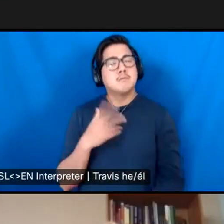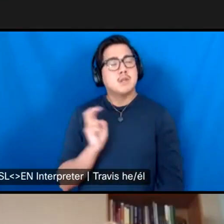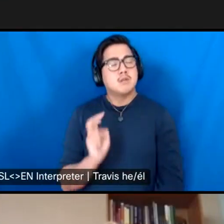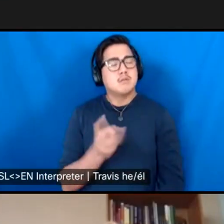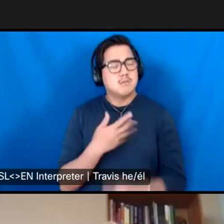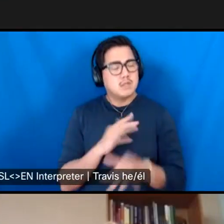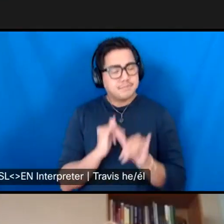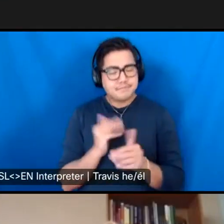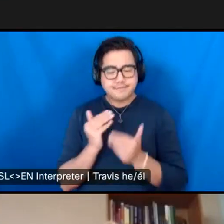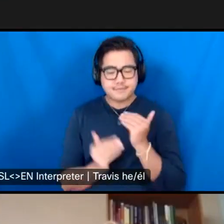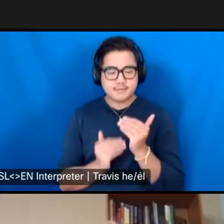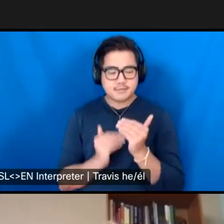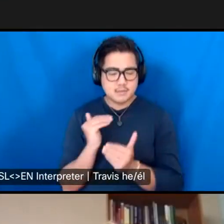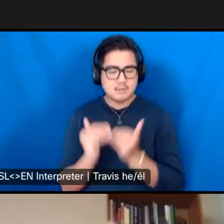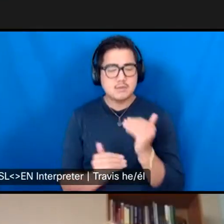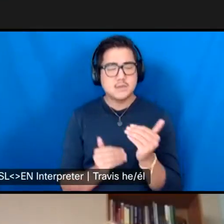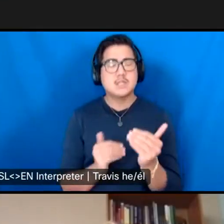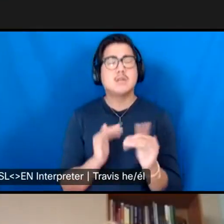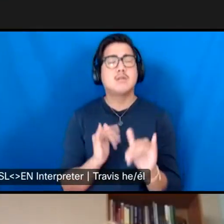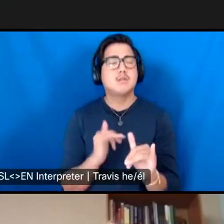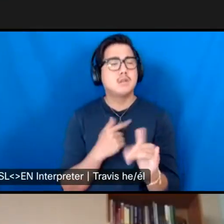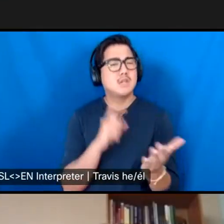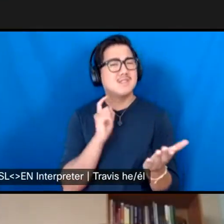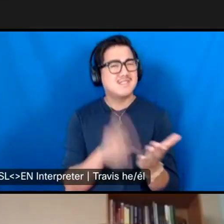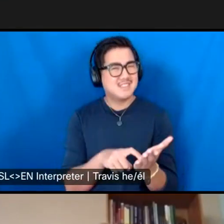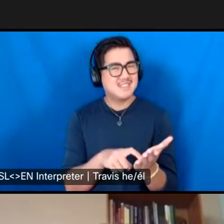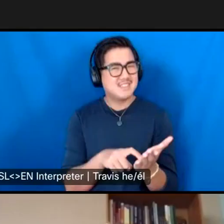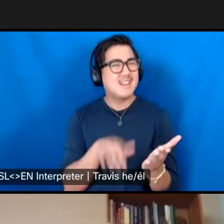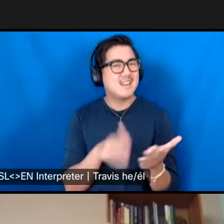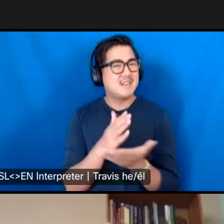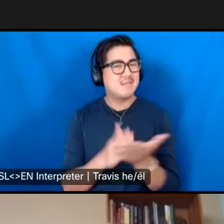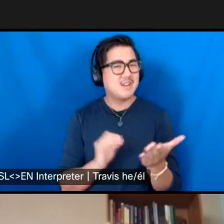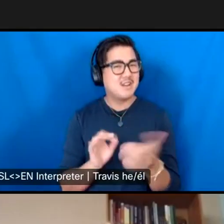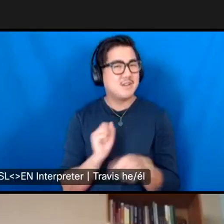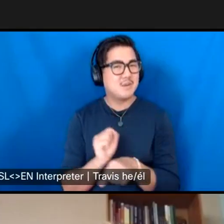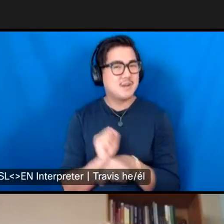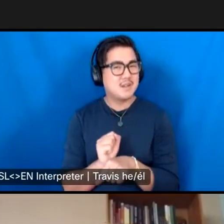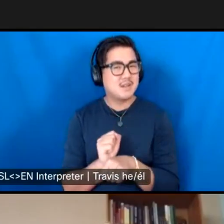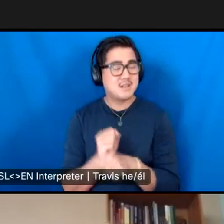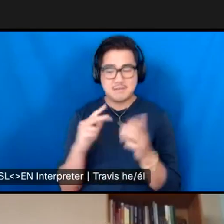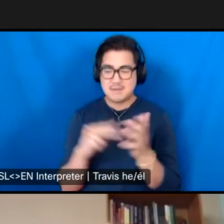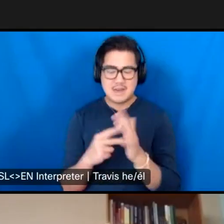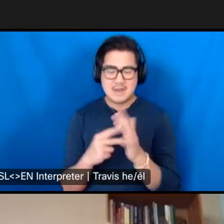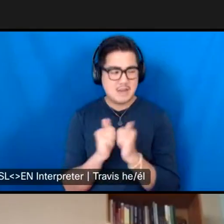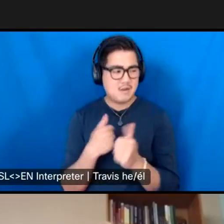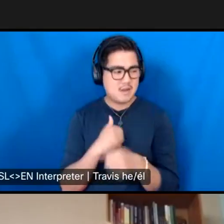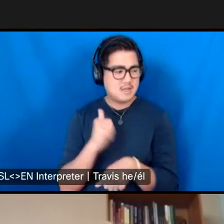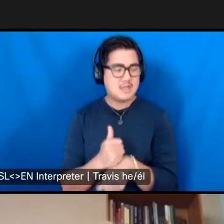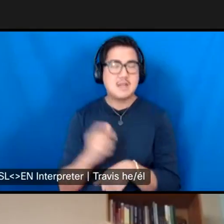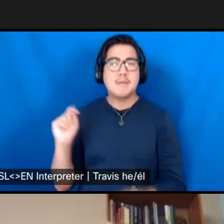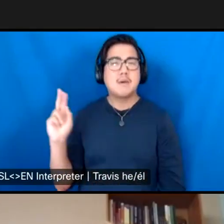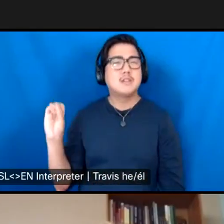Reestablishing um, a communal and a tribe versus this hierarchy of Mhm.